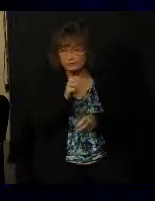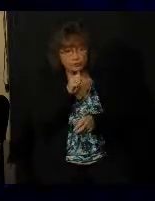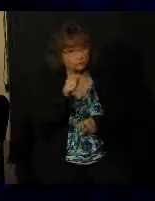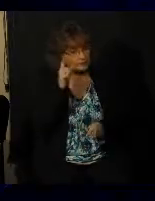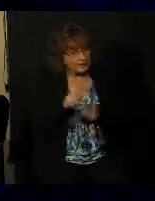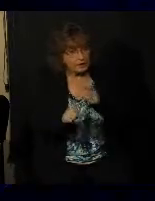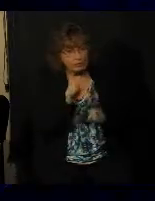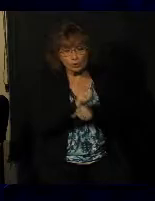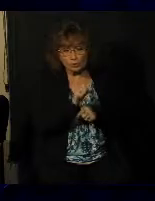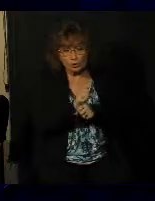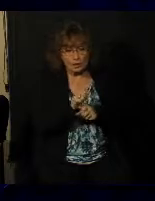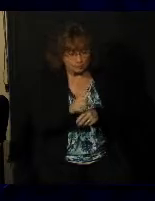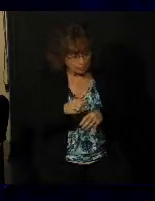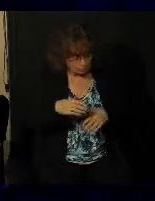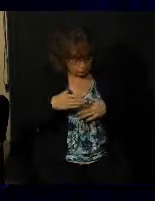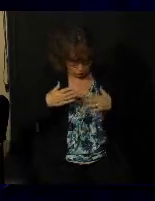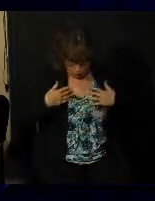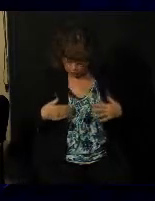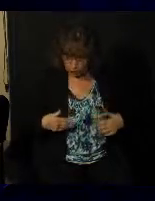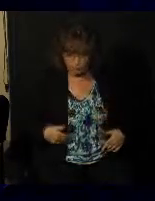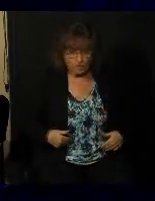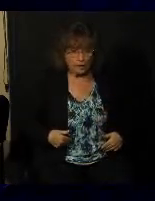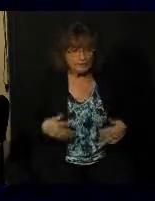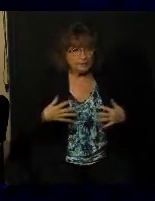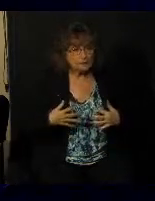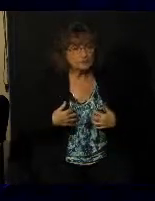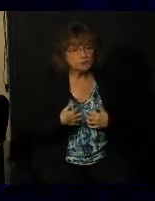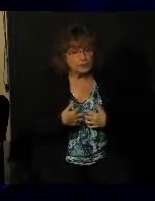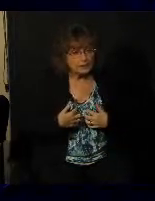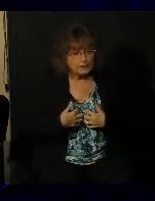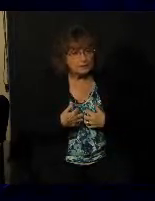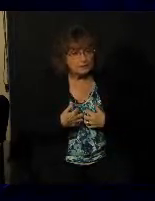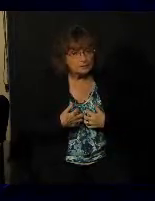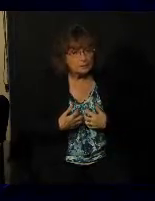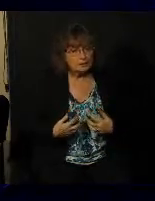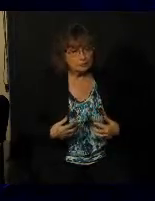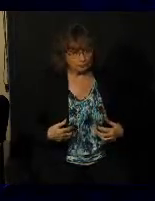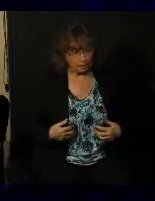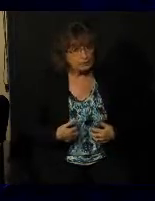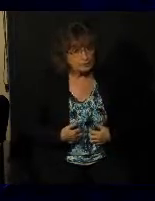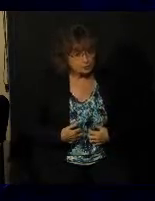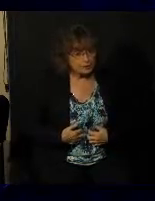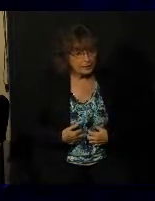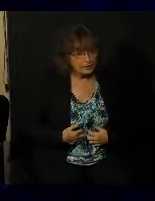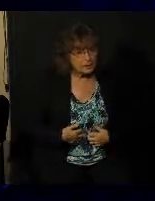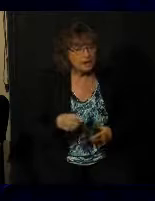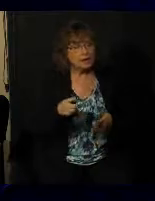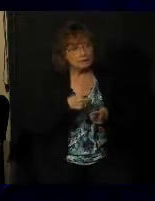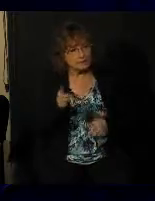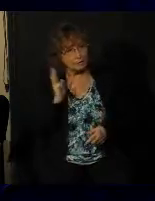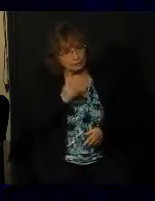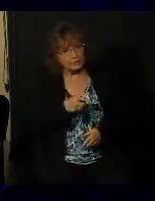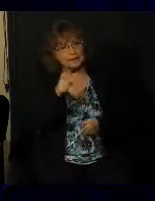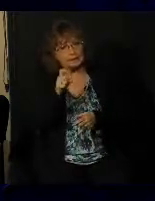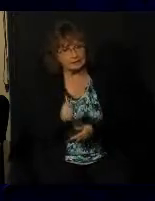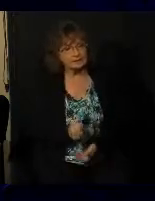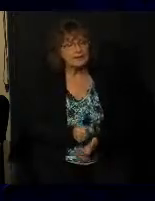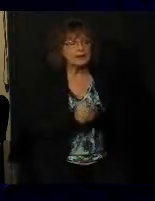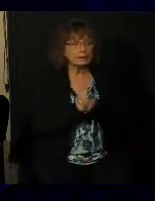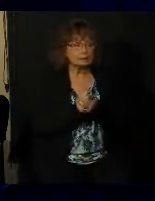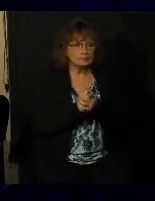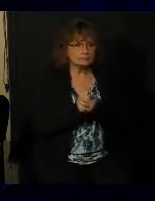are unable physically to do it, we ought to stand up in their stead. But, you know, I think if we're not careful,